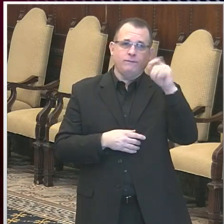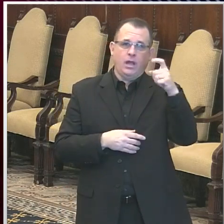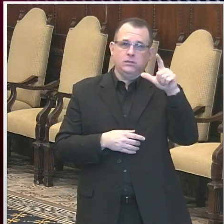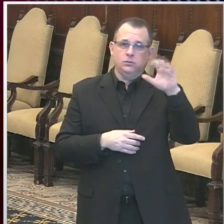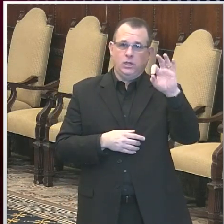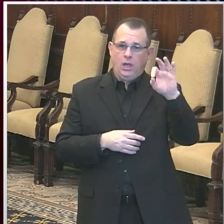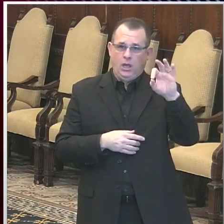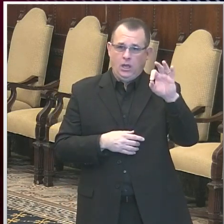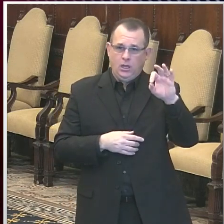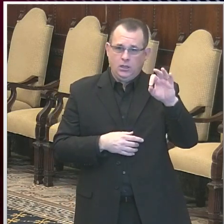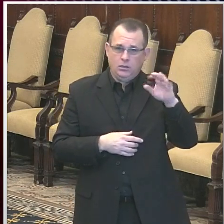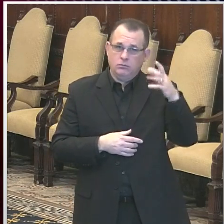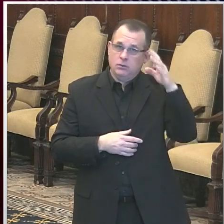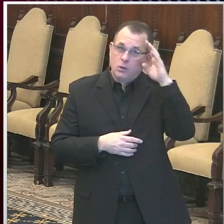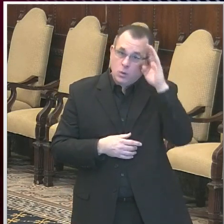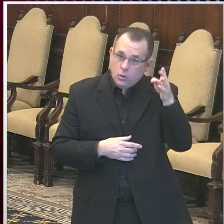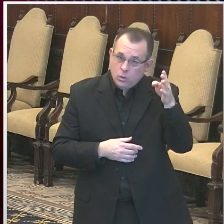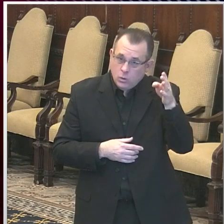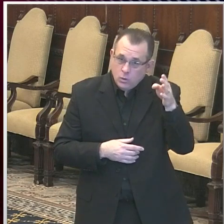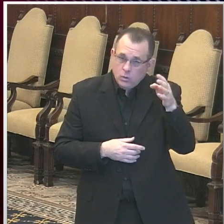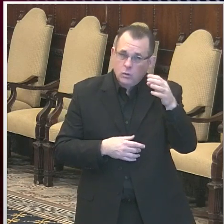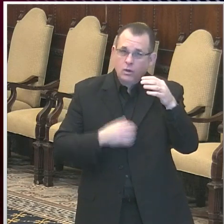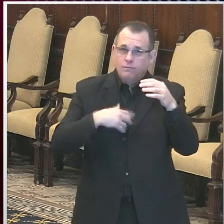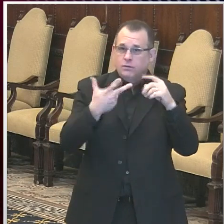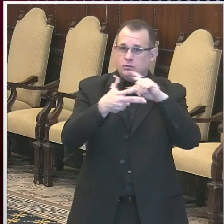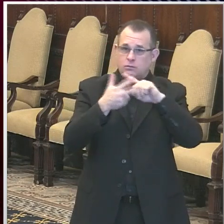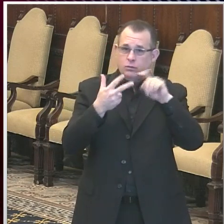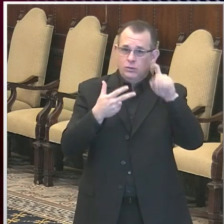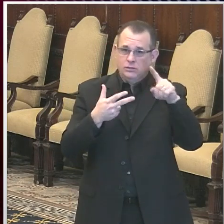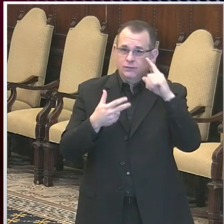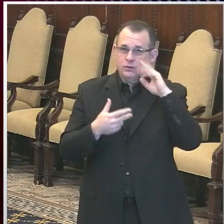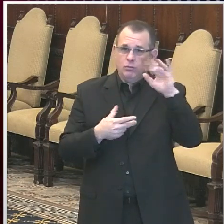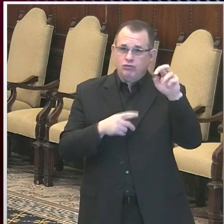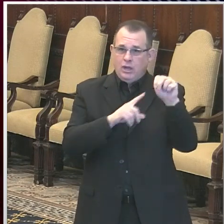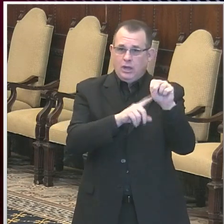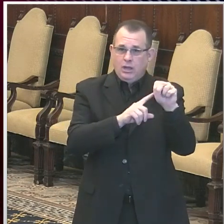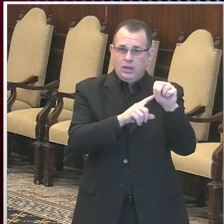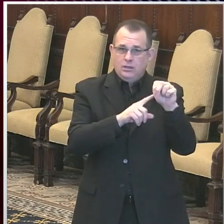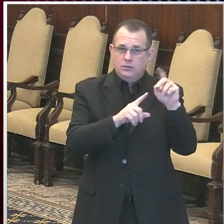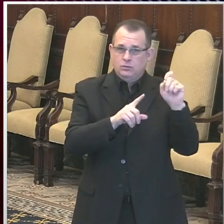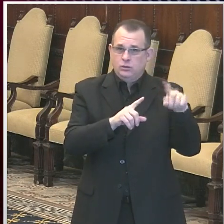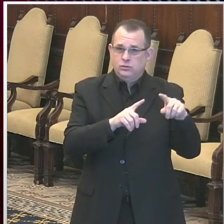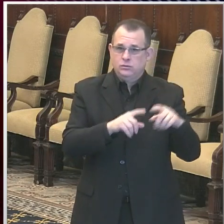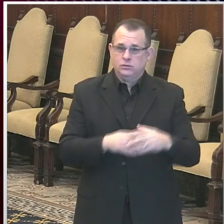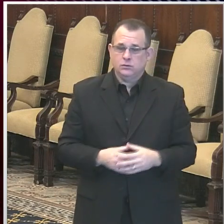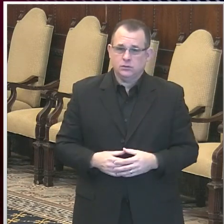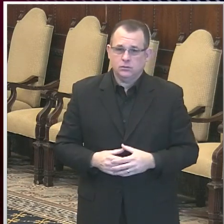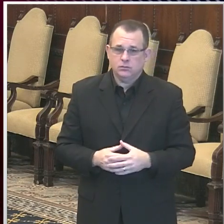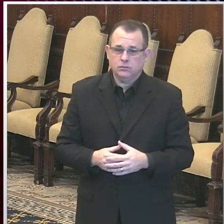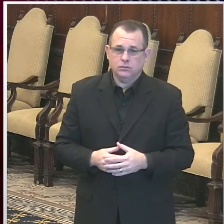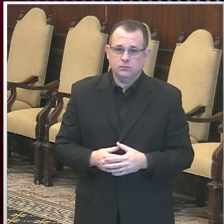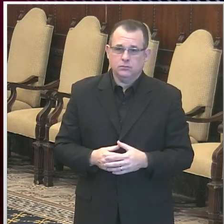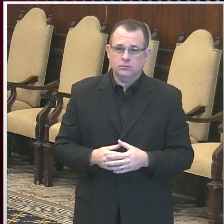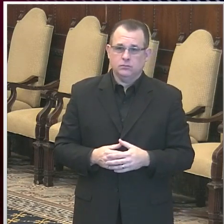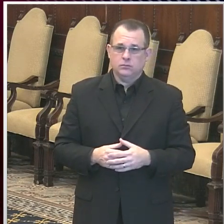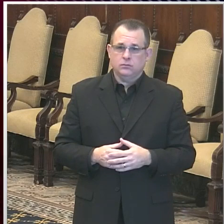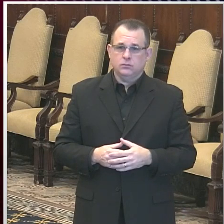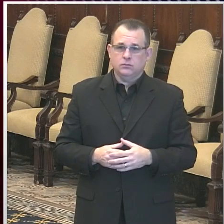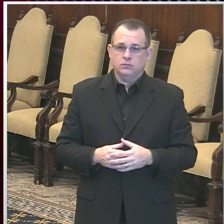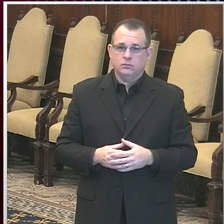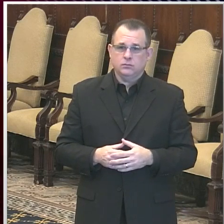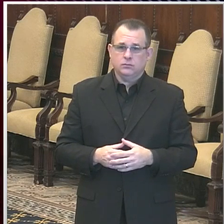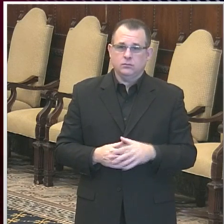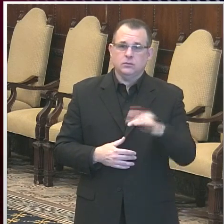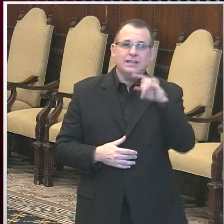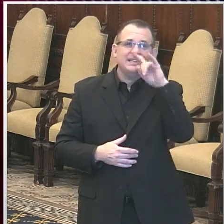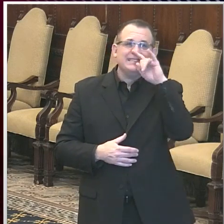Yeah, just a few questions. First for Brian Abernathy. Brian, we're covering the 4-year-old child shot in the abdomen and